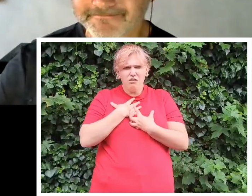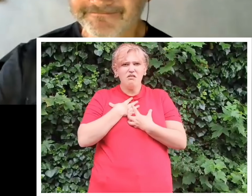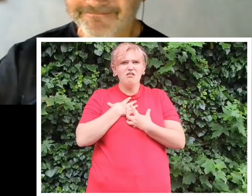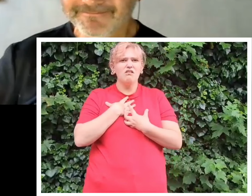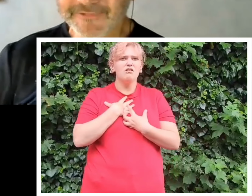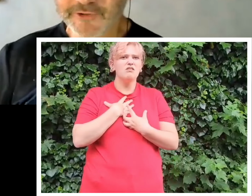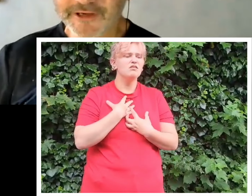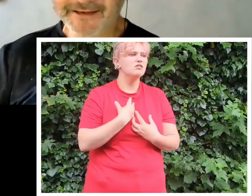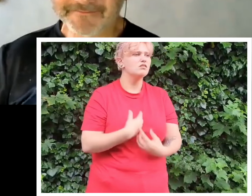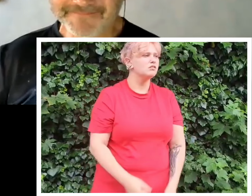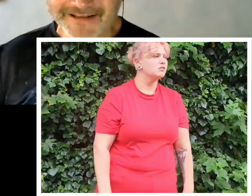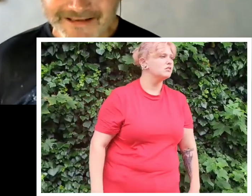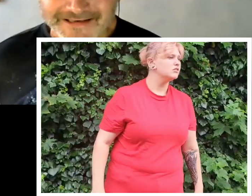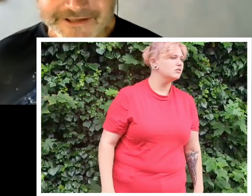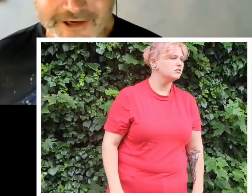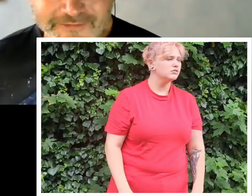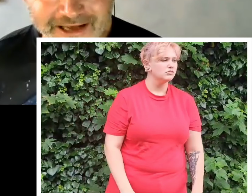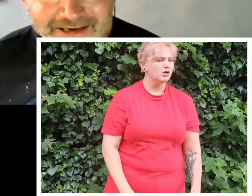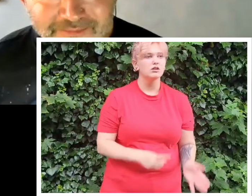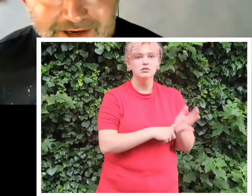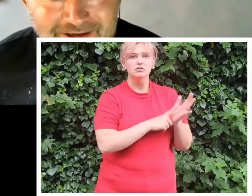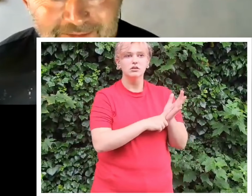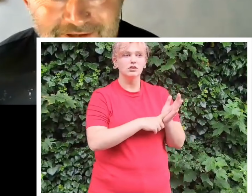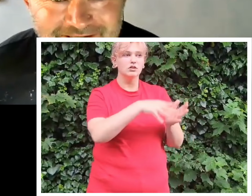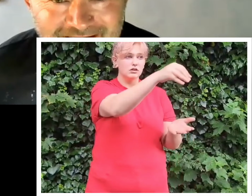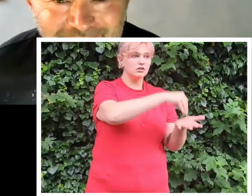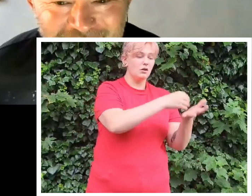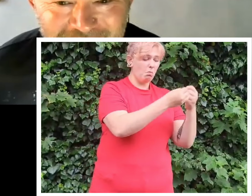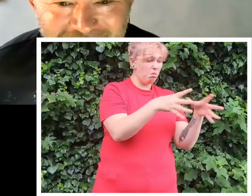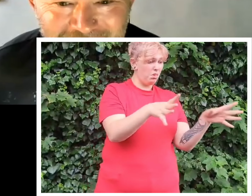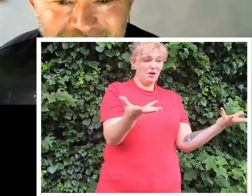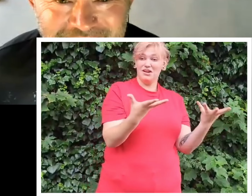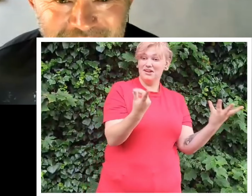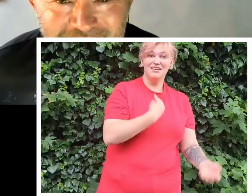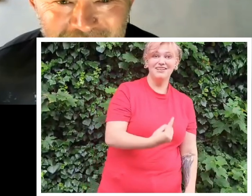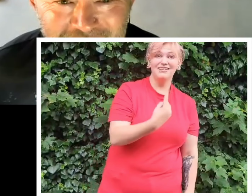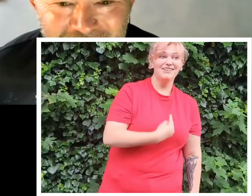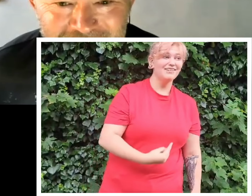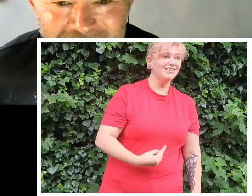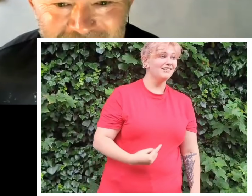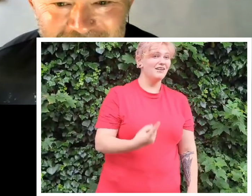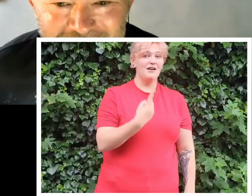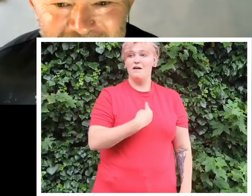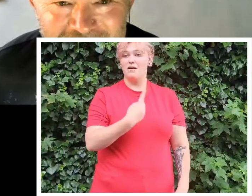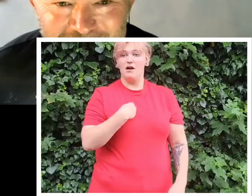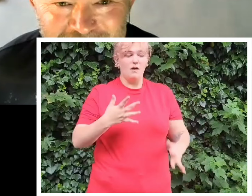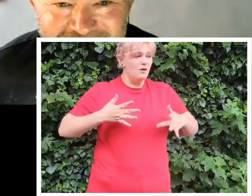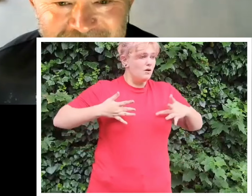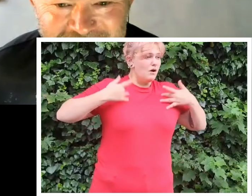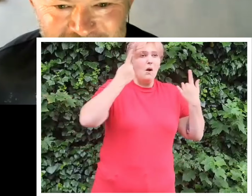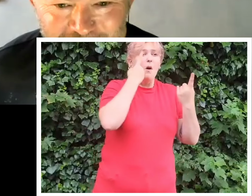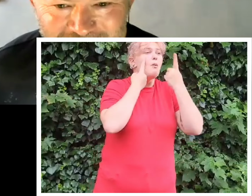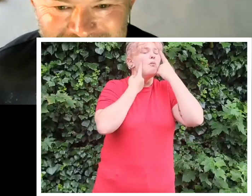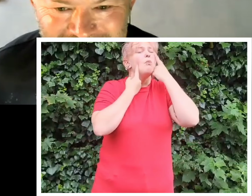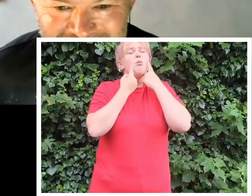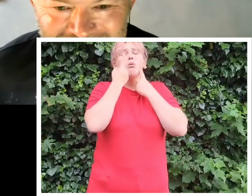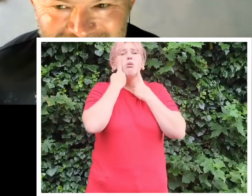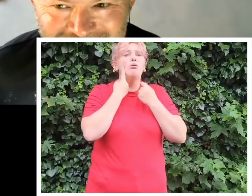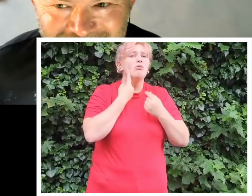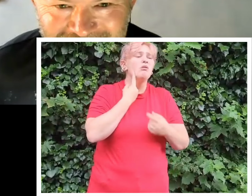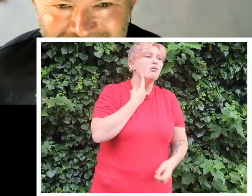time. Okay. So Laine, pick up the slack where I am, because I can feel tears